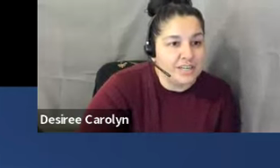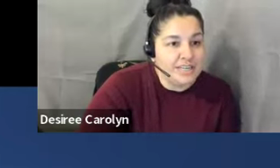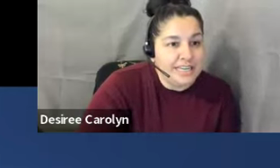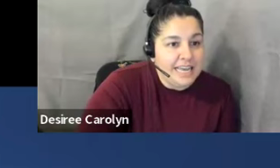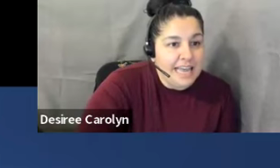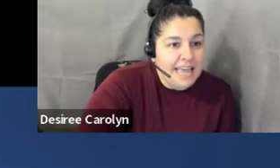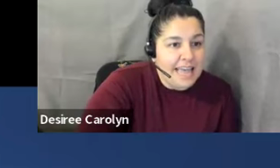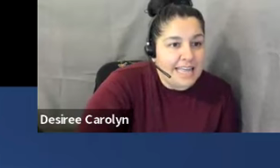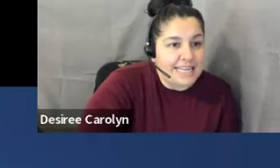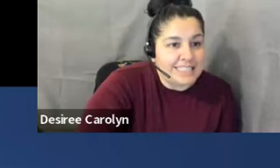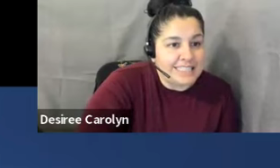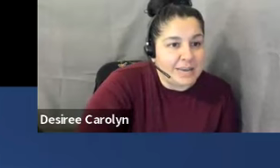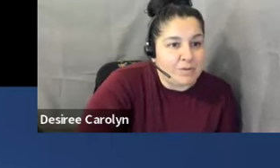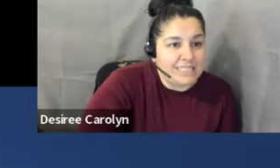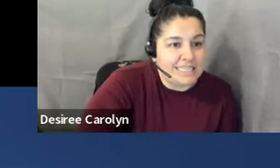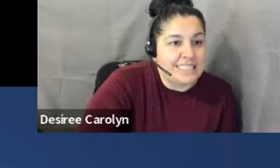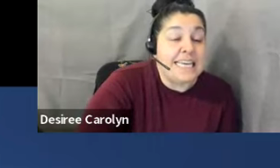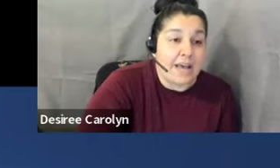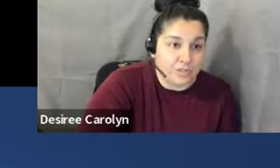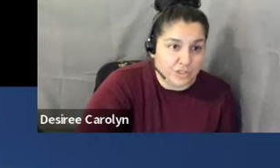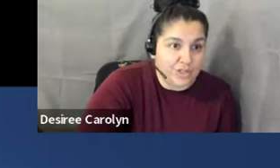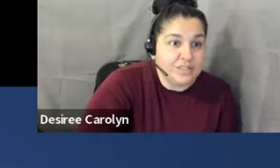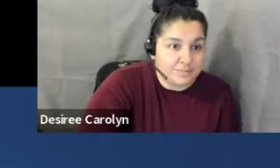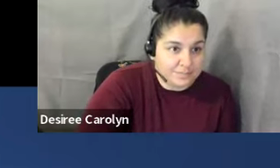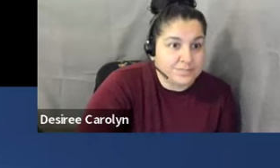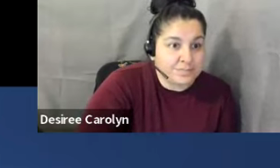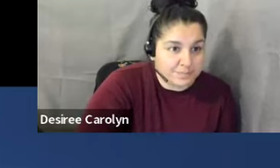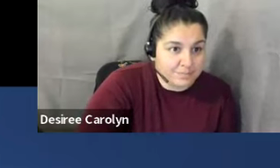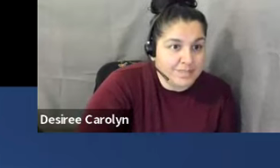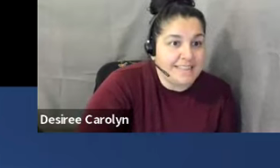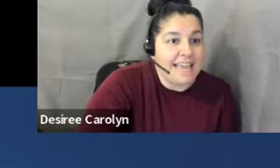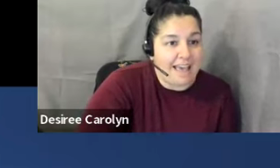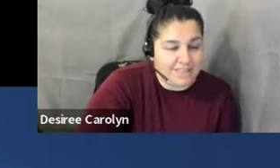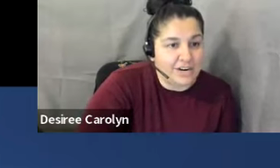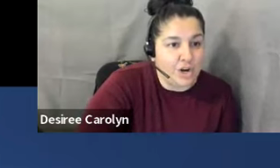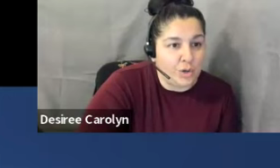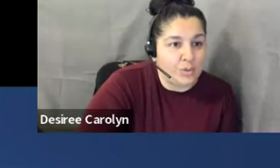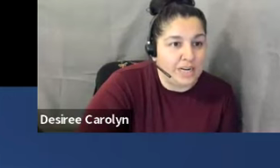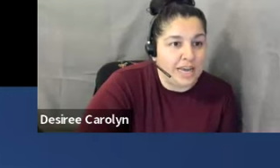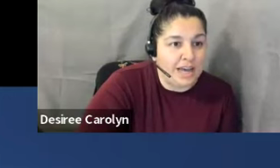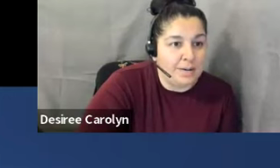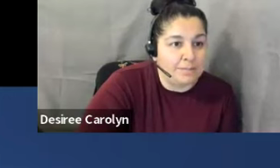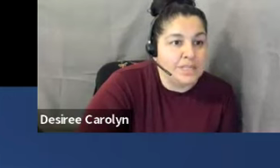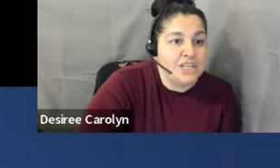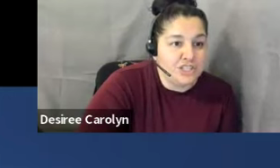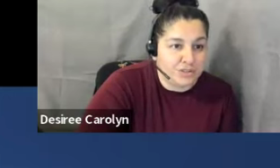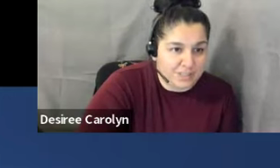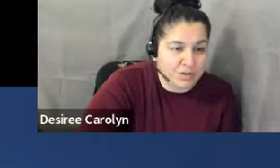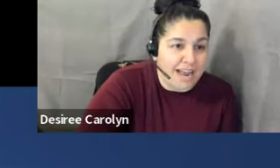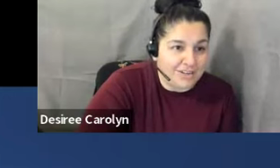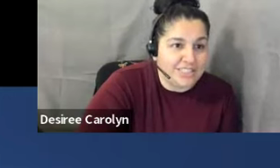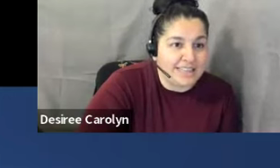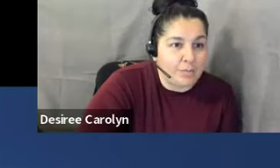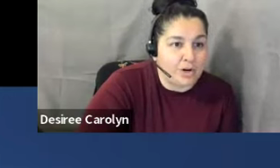under. And that's the same with DC Council. They have their own